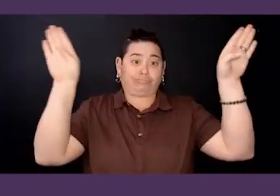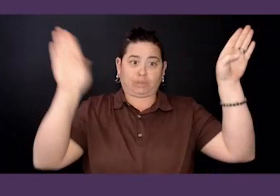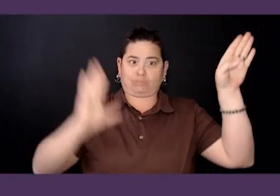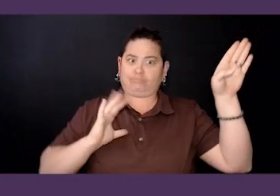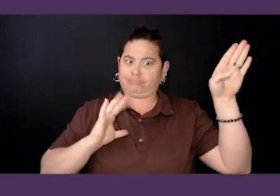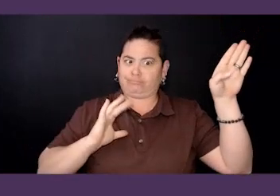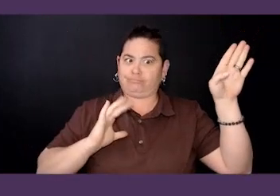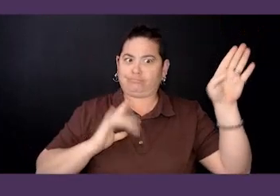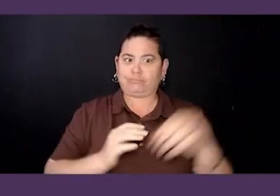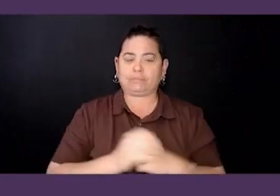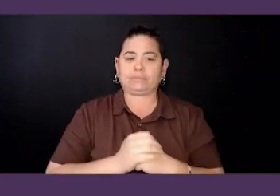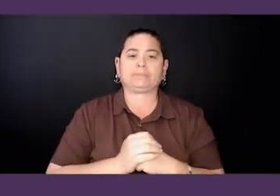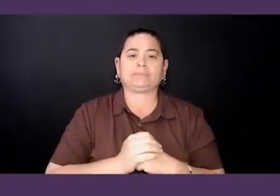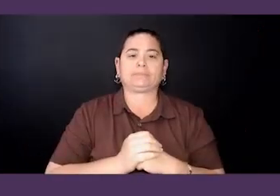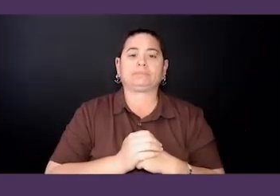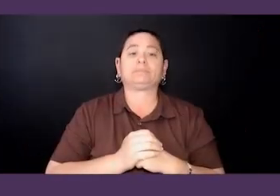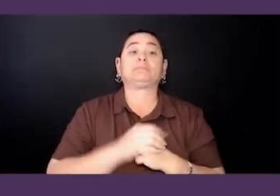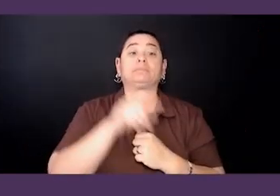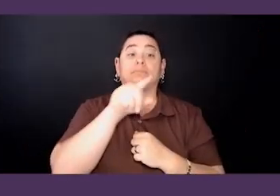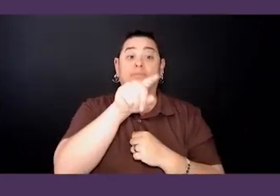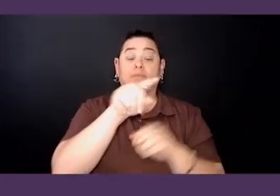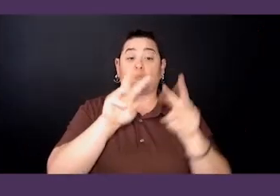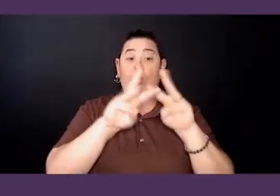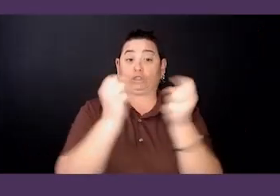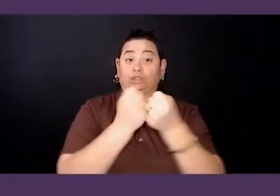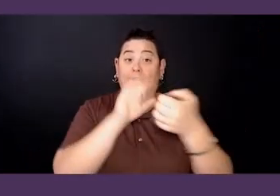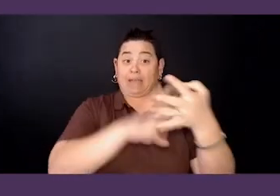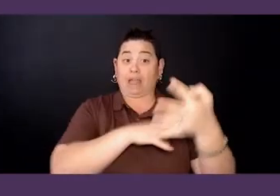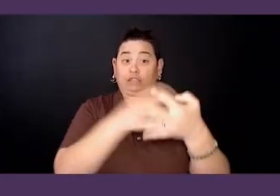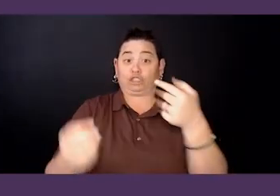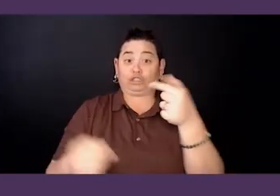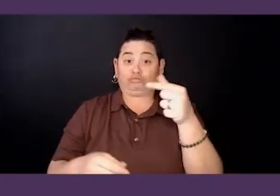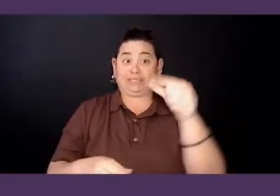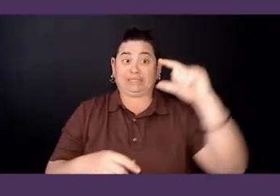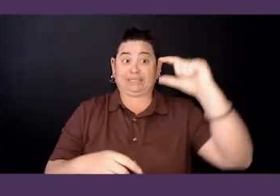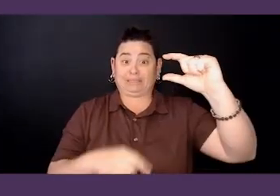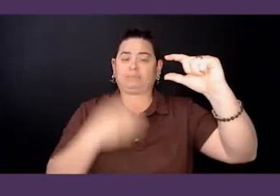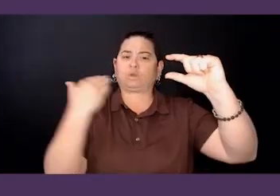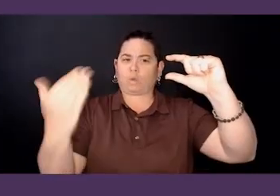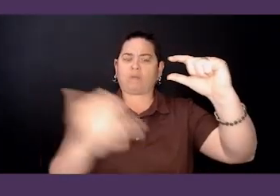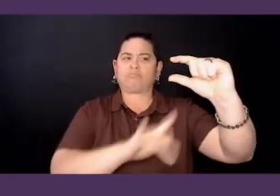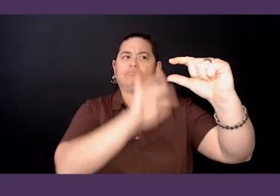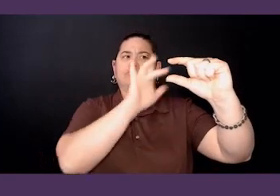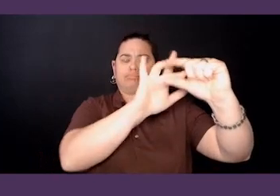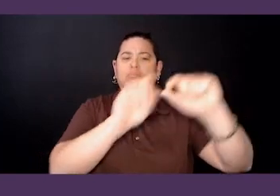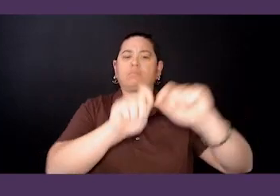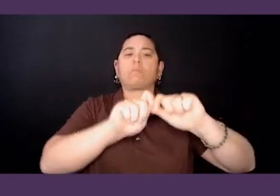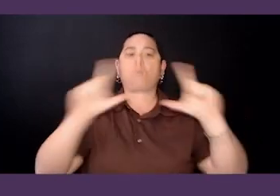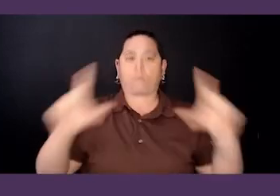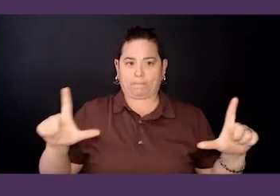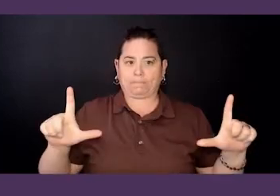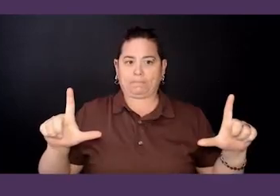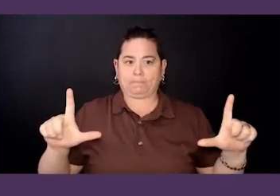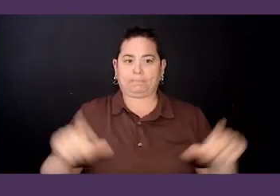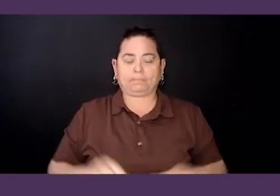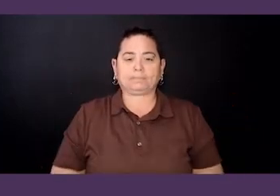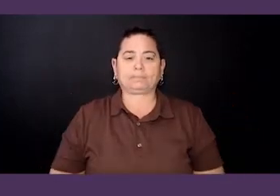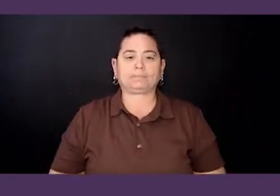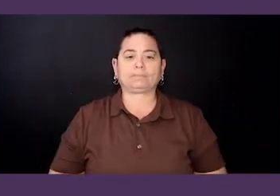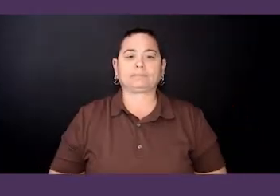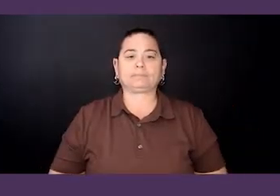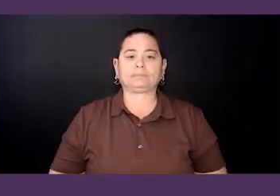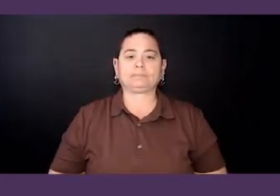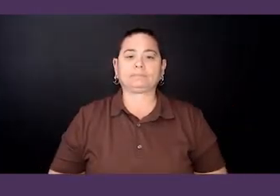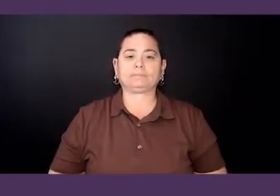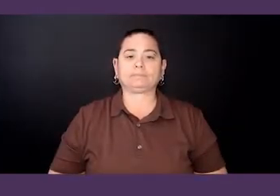where interpreters can search for local and national workshops. To open the workshop calendar, click on the green button in